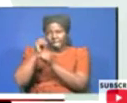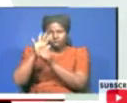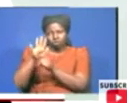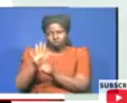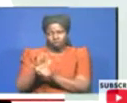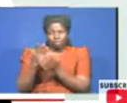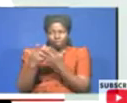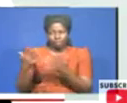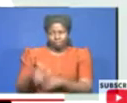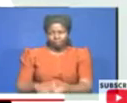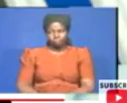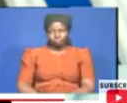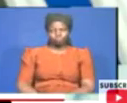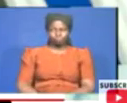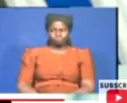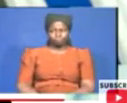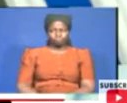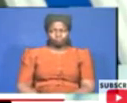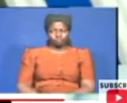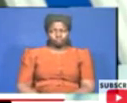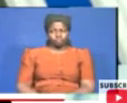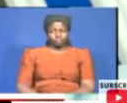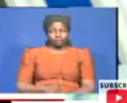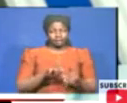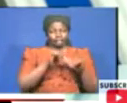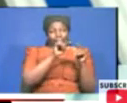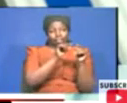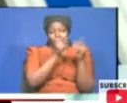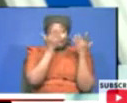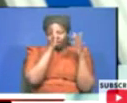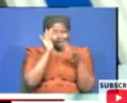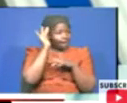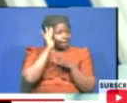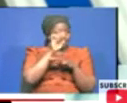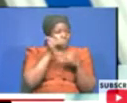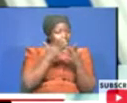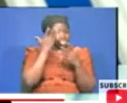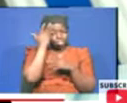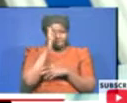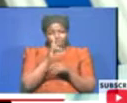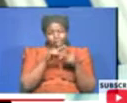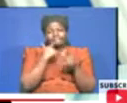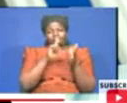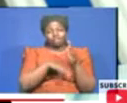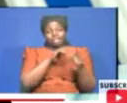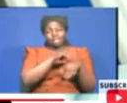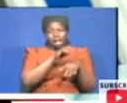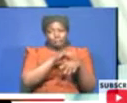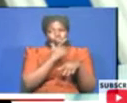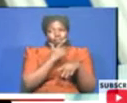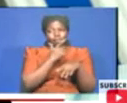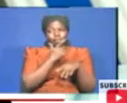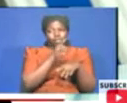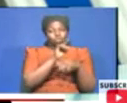things. Okay. Yes. Yeah, they say, I don't know where I heard this, that when you educate a boy, you empower an individual. When